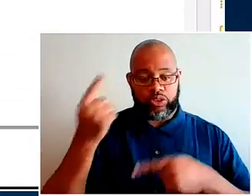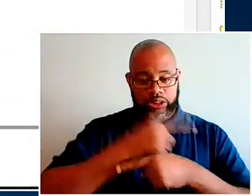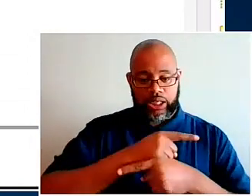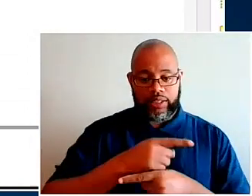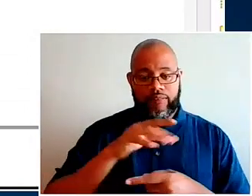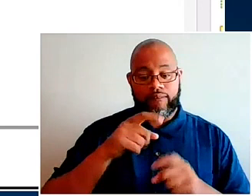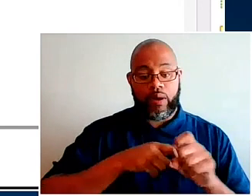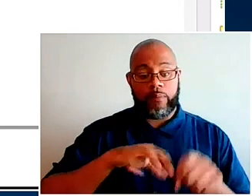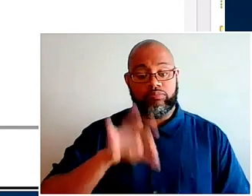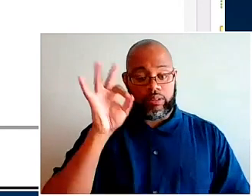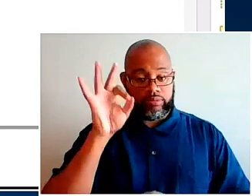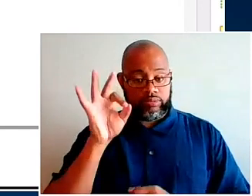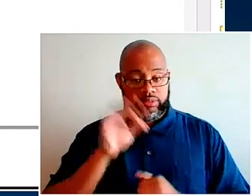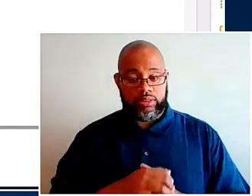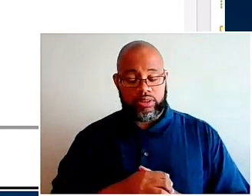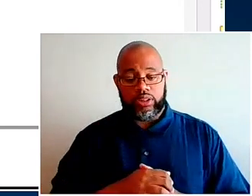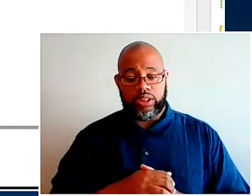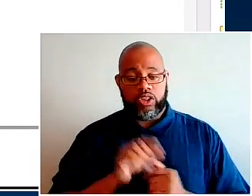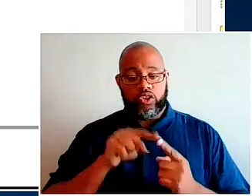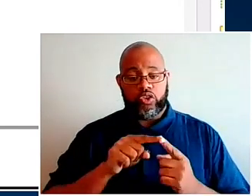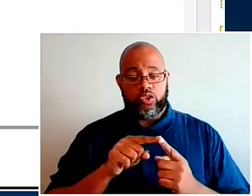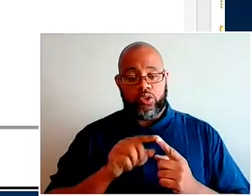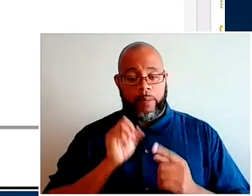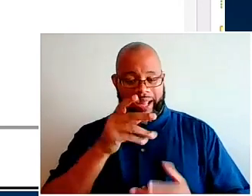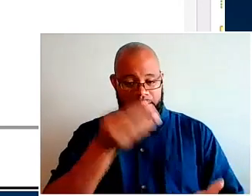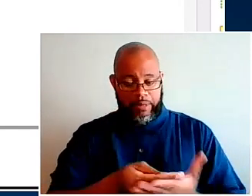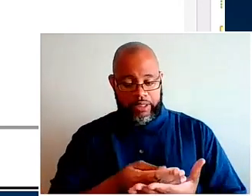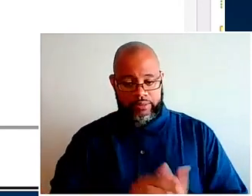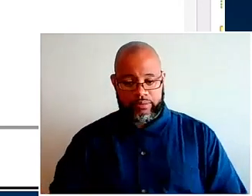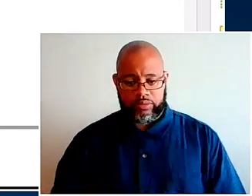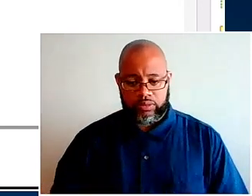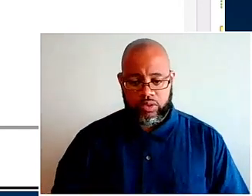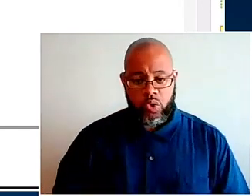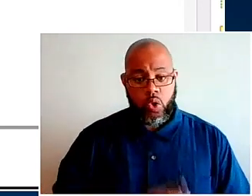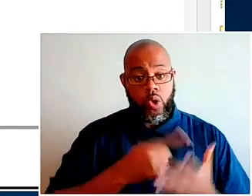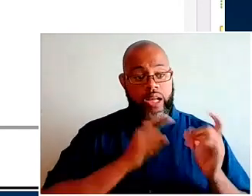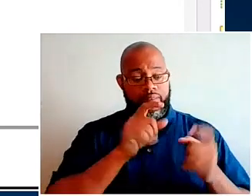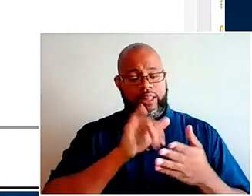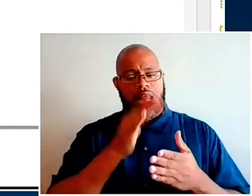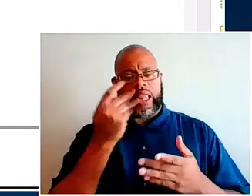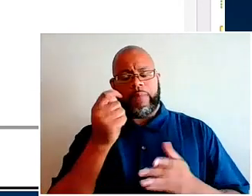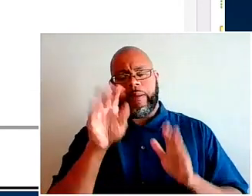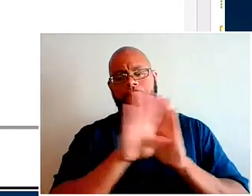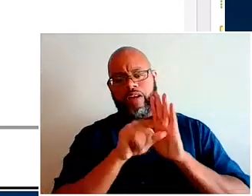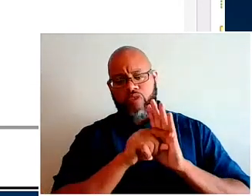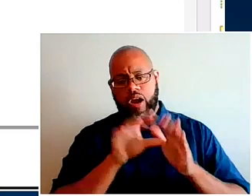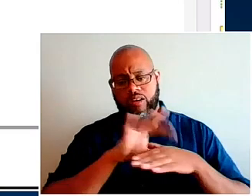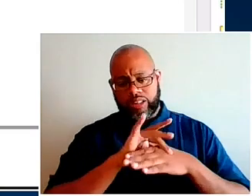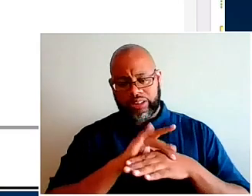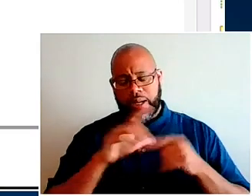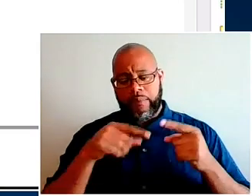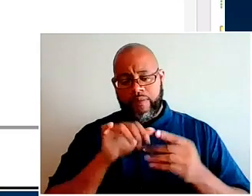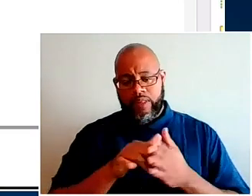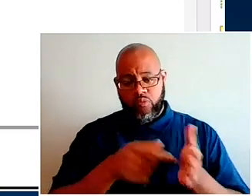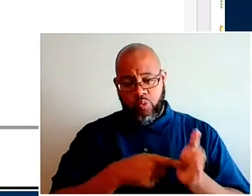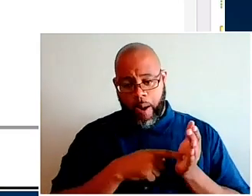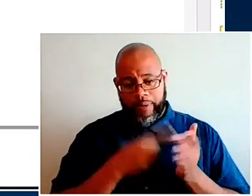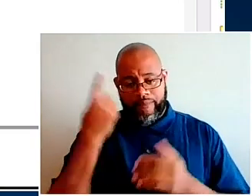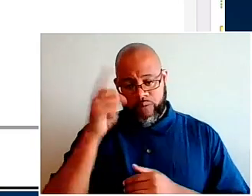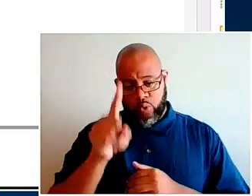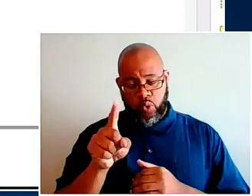discovery to restore the fund. So what I've given you there is a little bit of the background and context about the requirements for